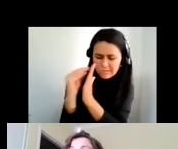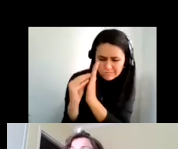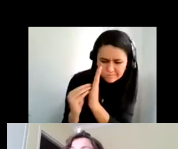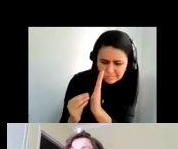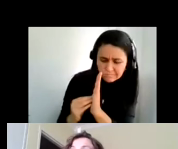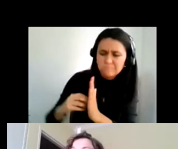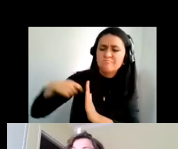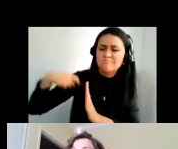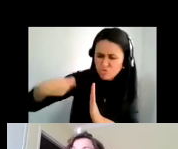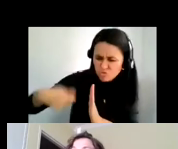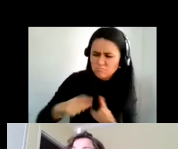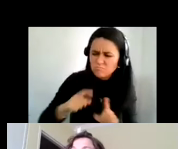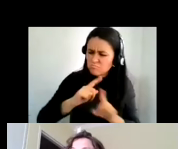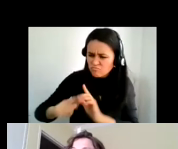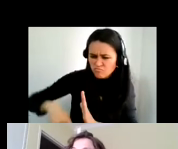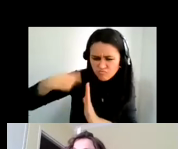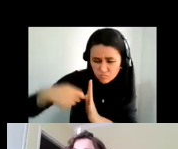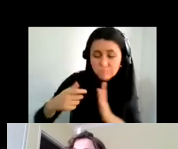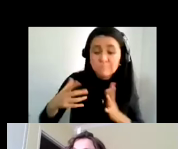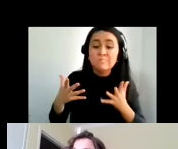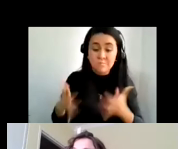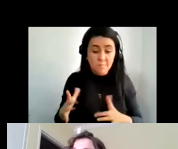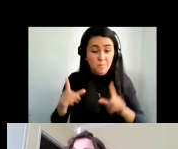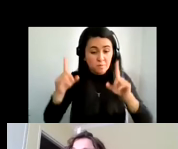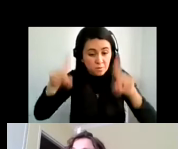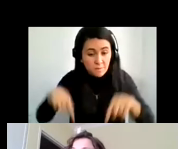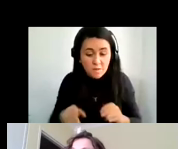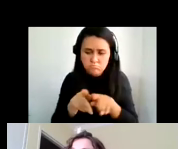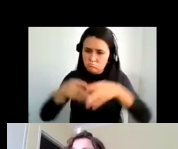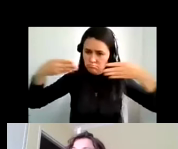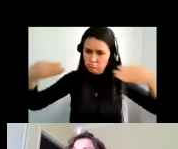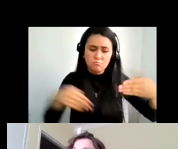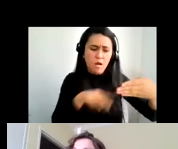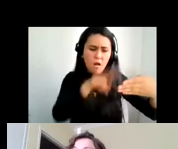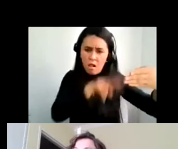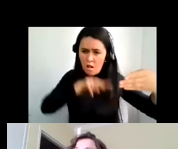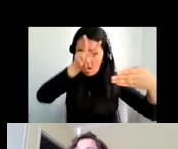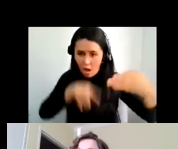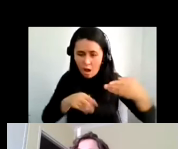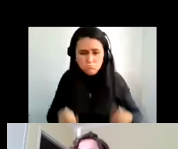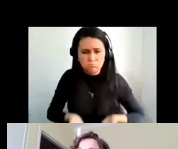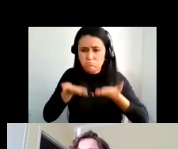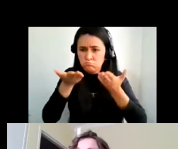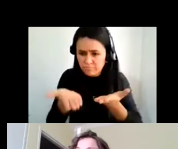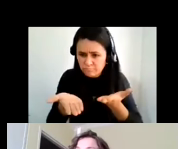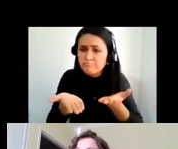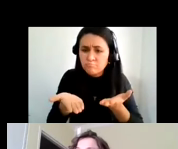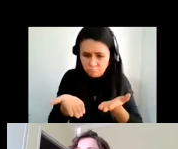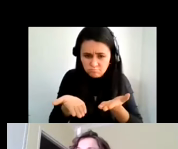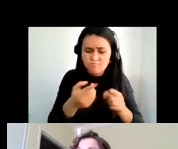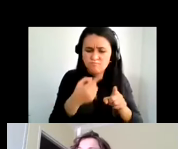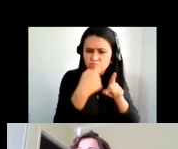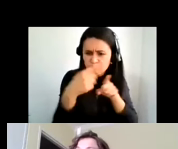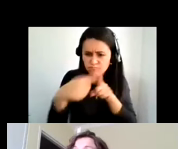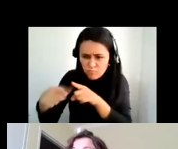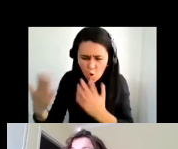lit reviews of methods to assess barriers. And the one I'm showing on this slide is particularly looking